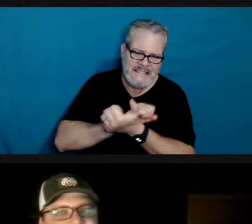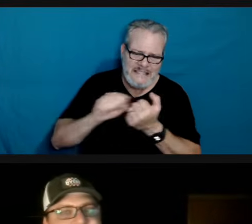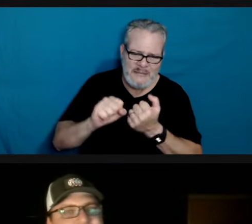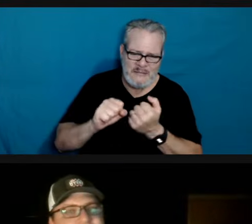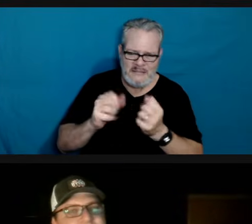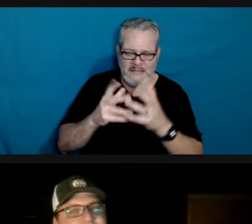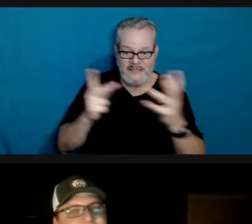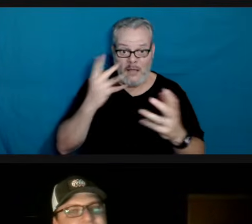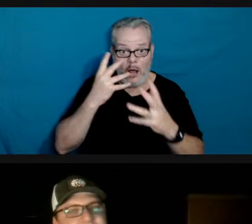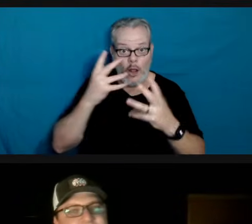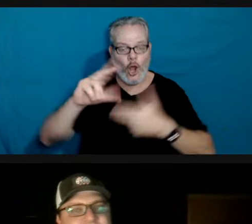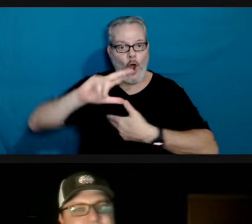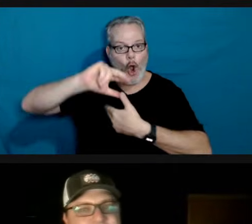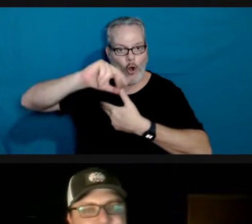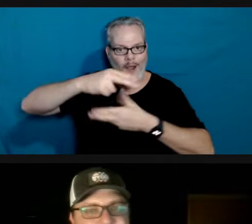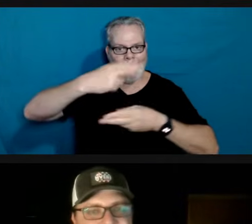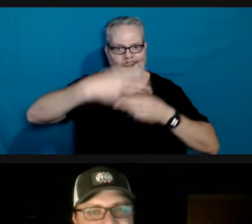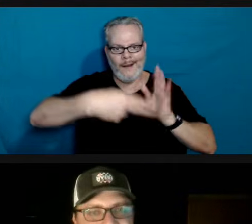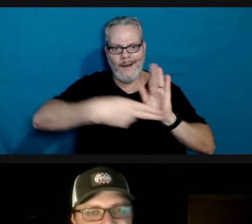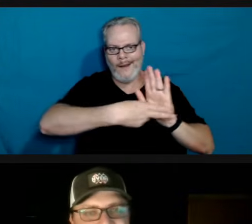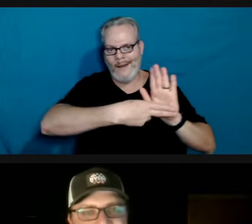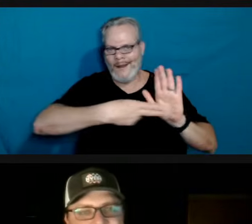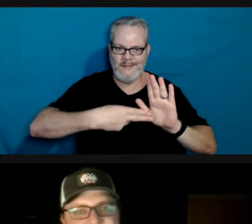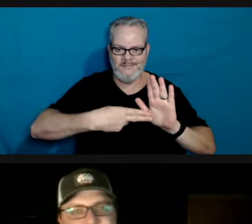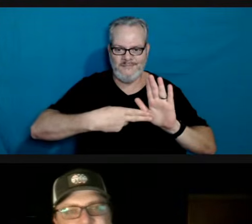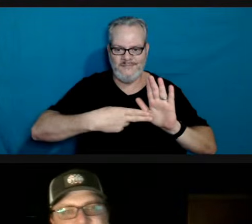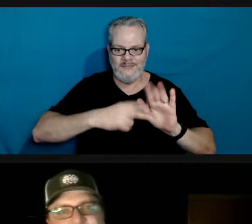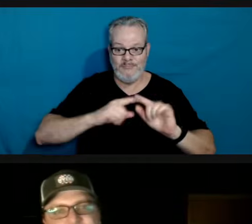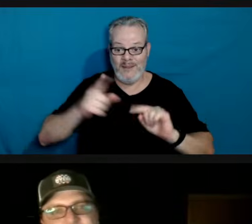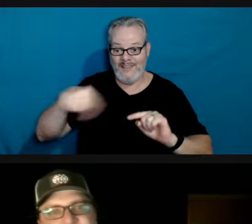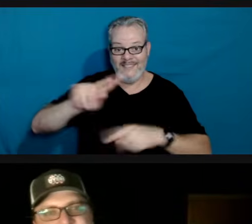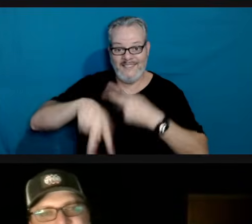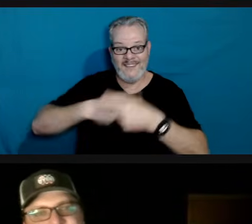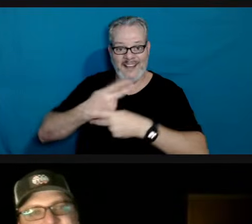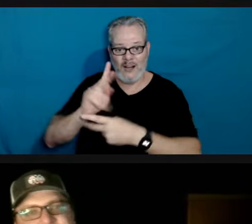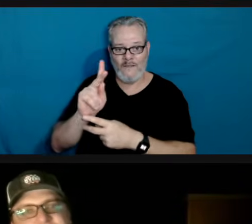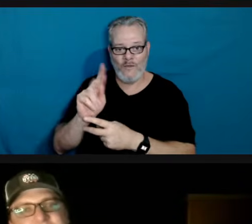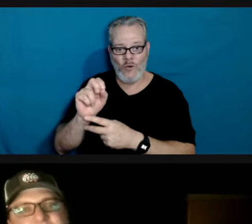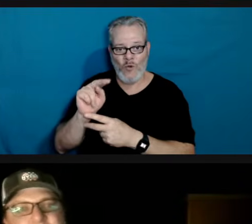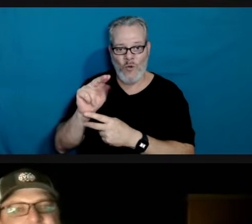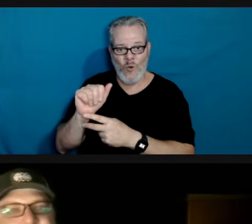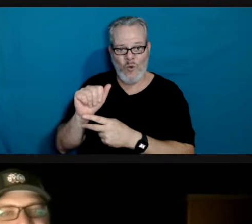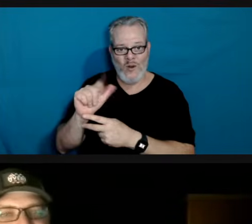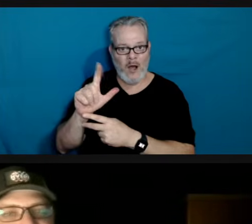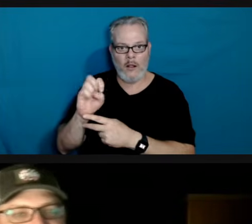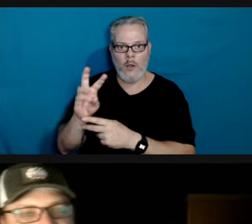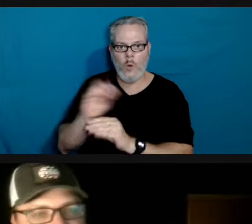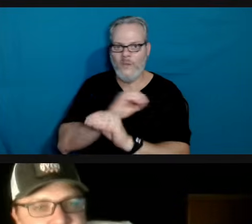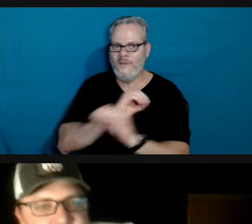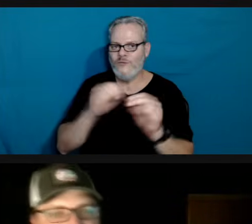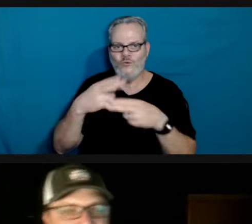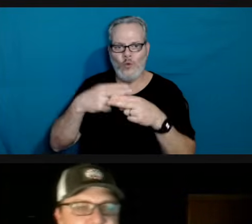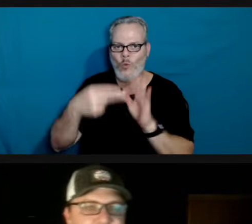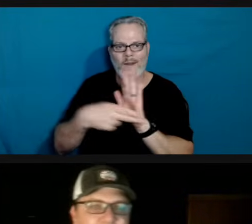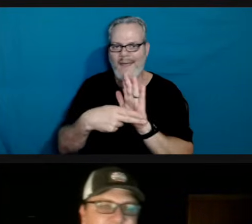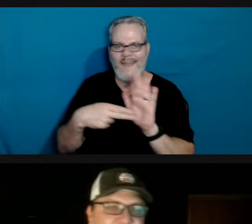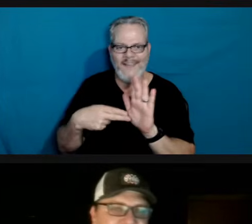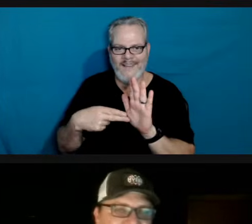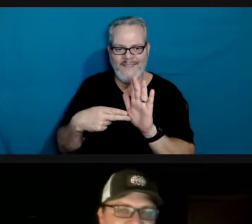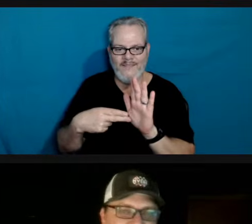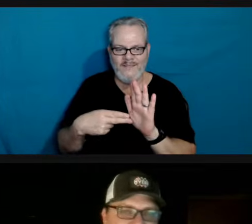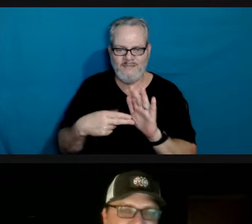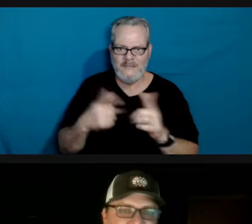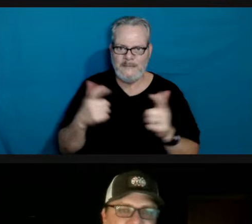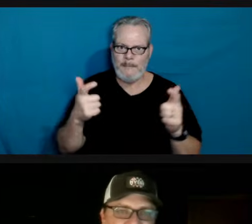The Kona Lows don't get named, right? But they're as big a thing, if not bigger. Yeah. Right? And they're also kind